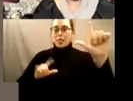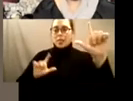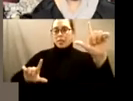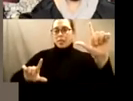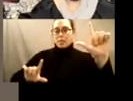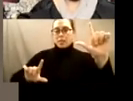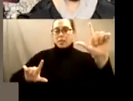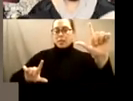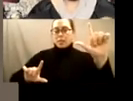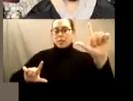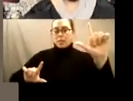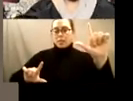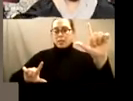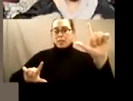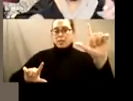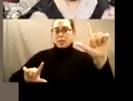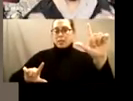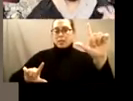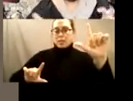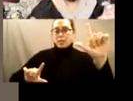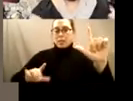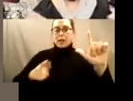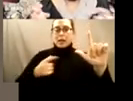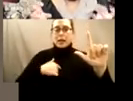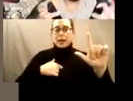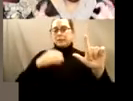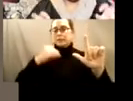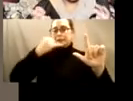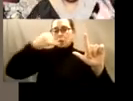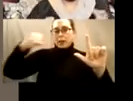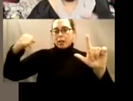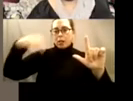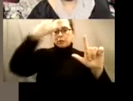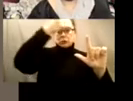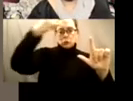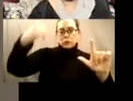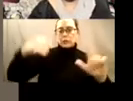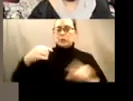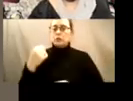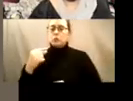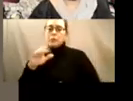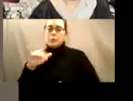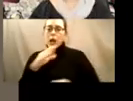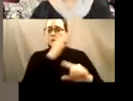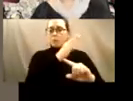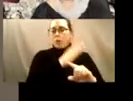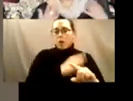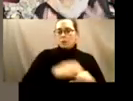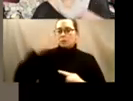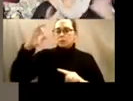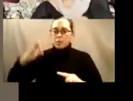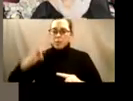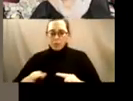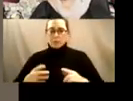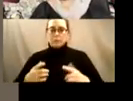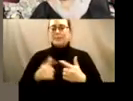upper left and bottom right corner. And there's some blue squiggles and green and brown spots all through it. And so that's